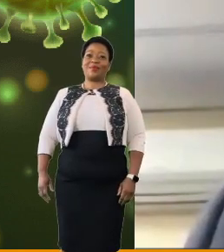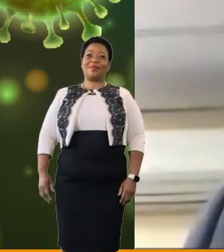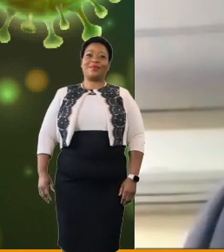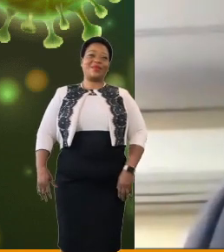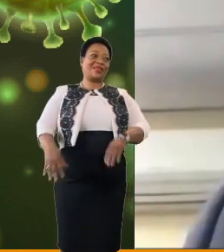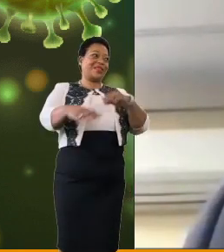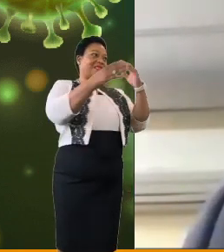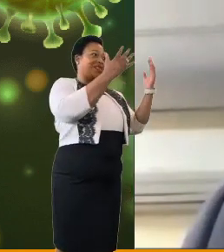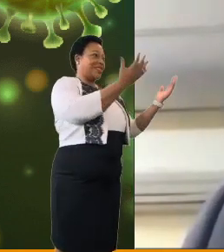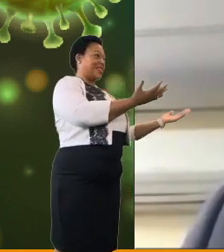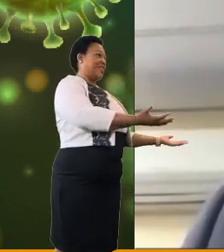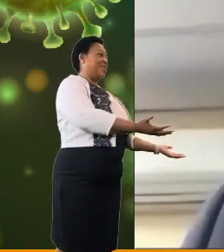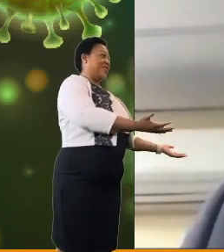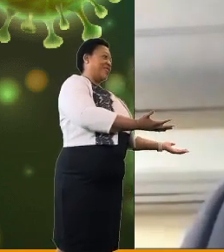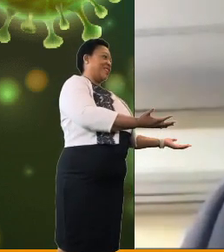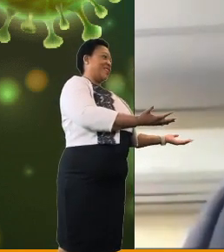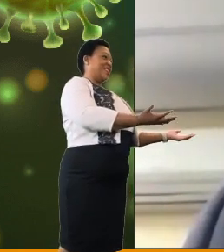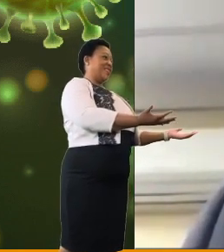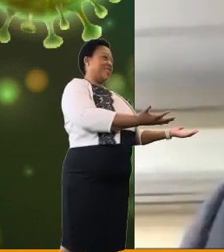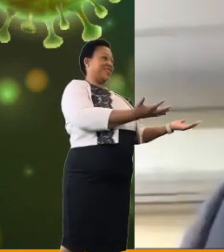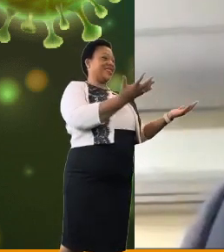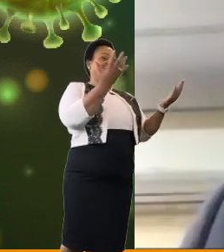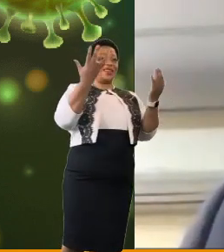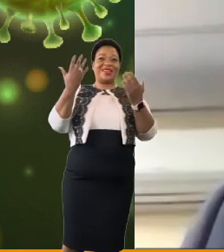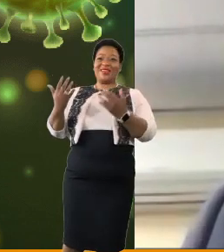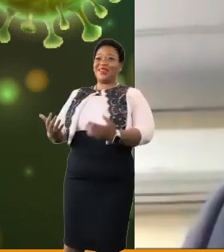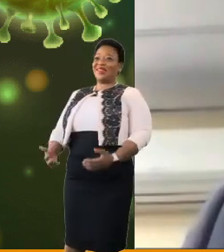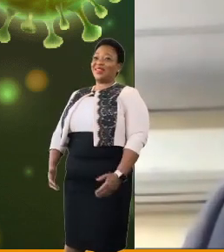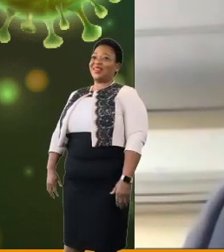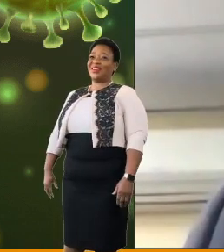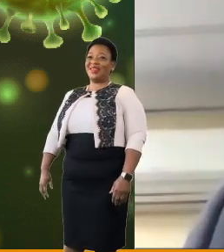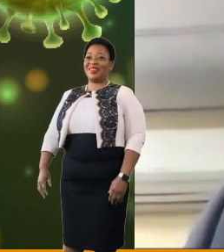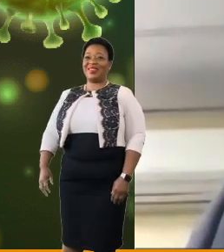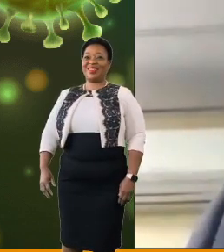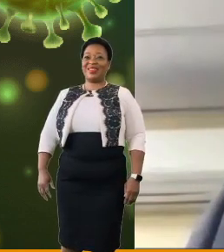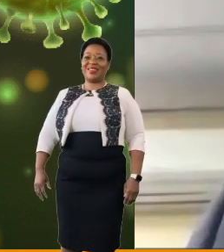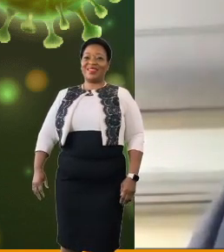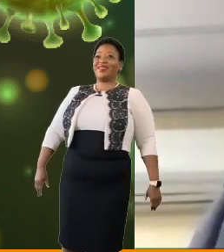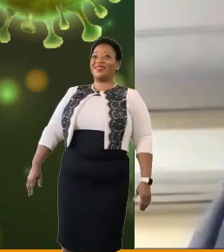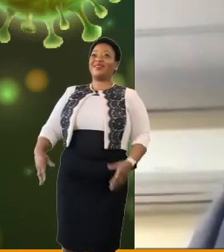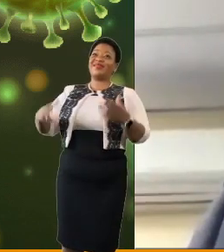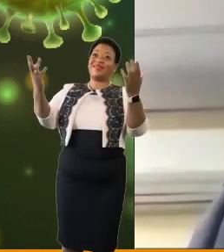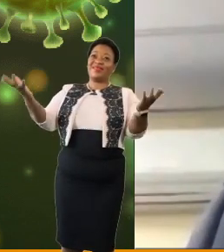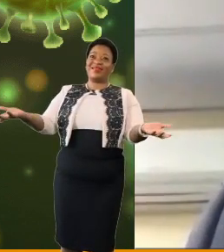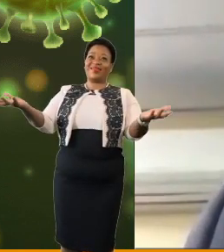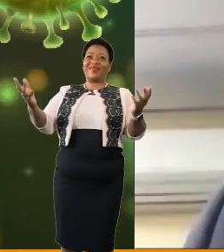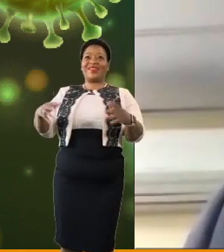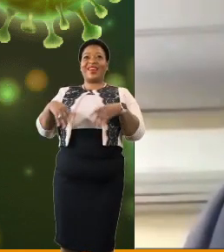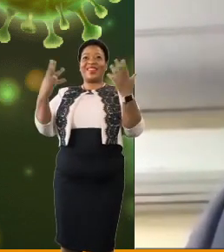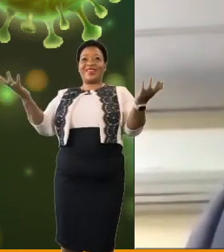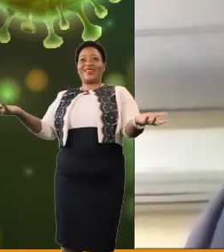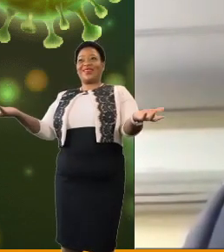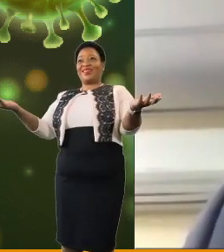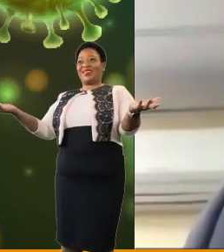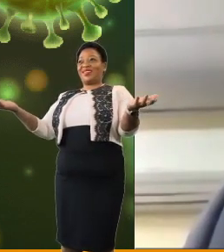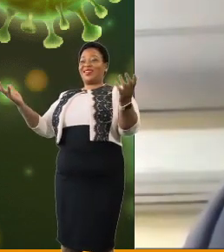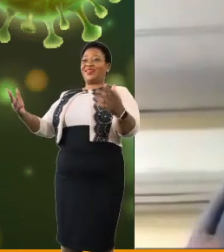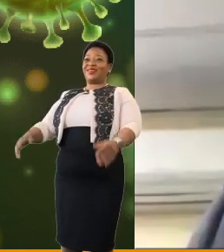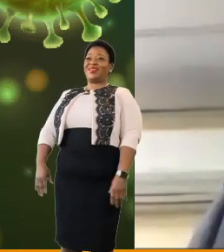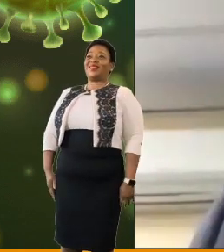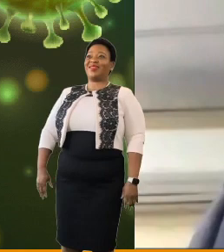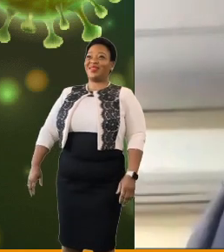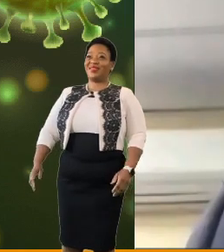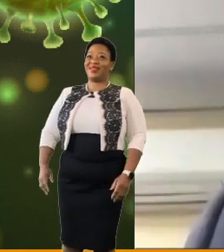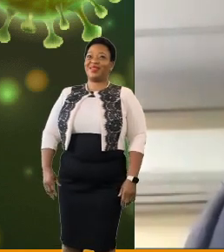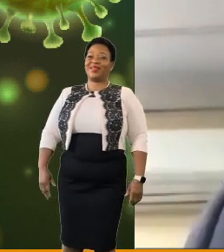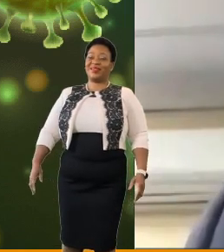get anything lower than 3.5, but a person will not get anything more than 6,700 rands. So that's the